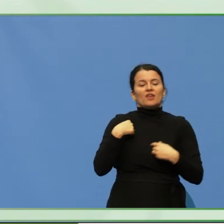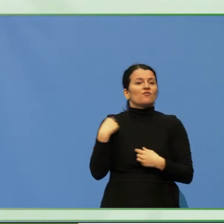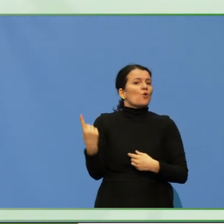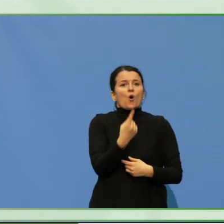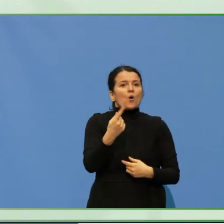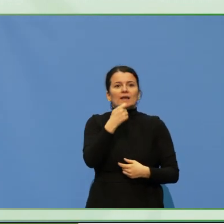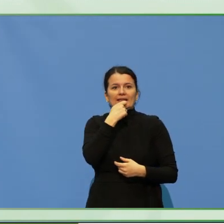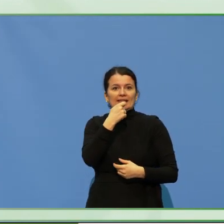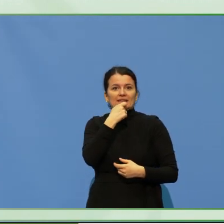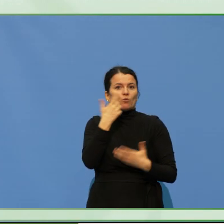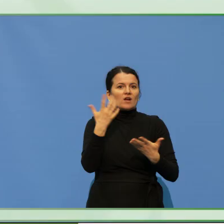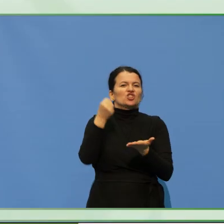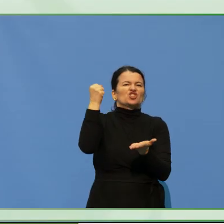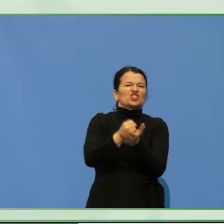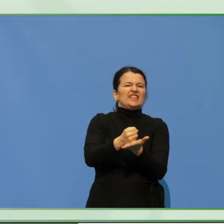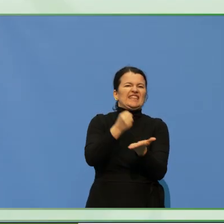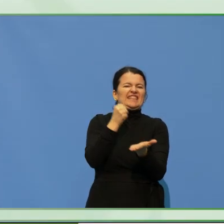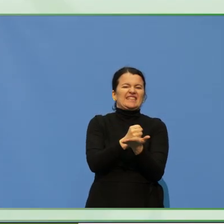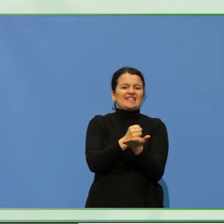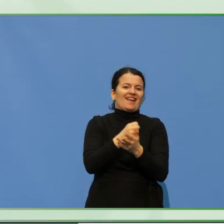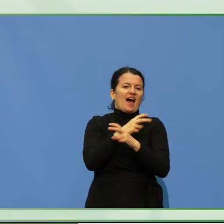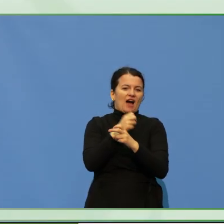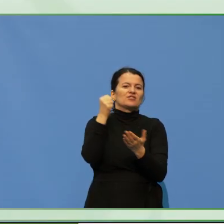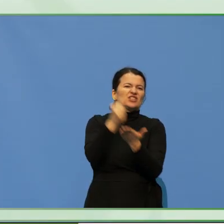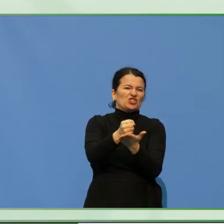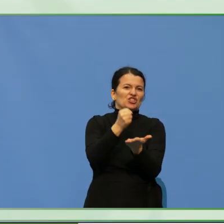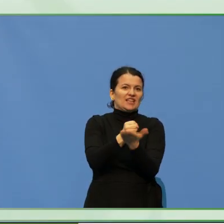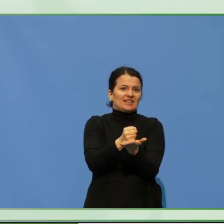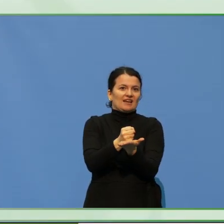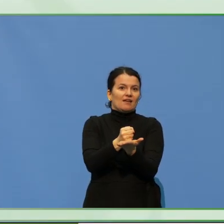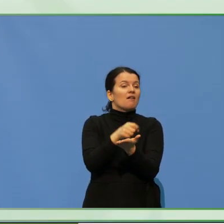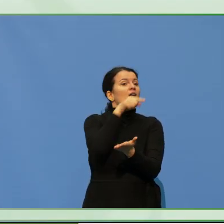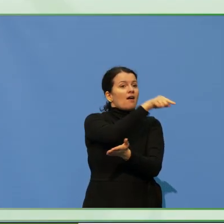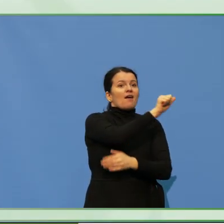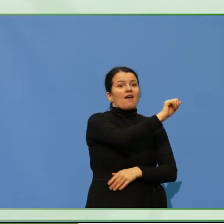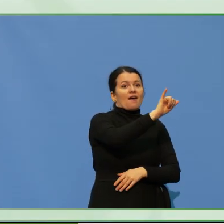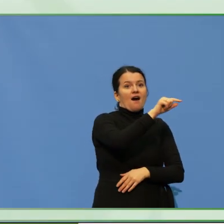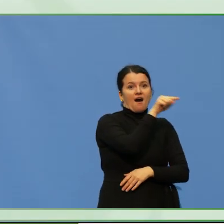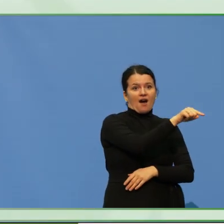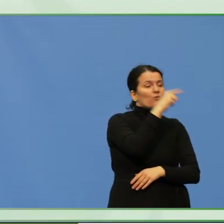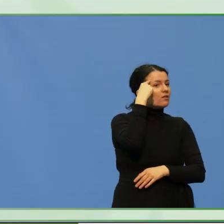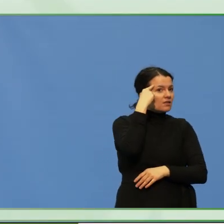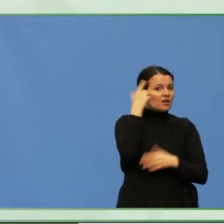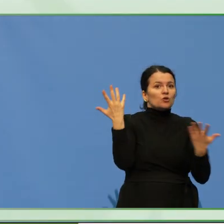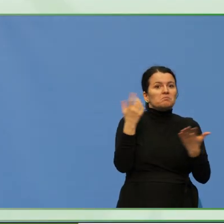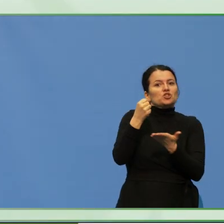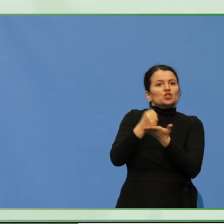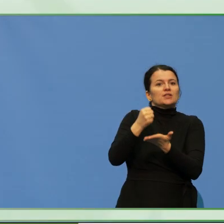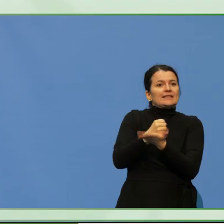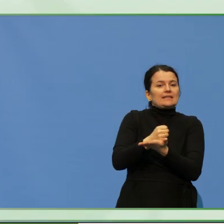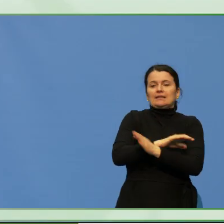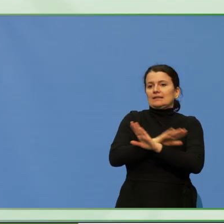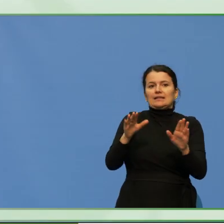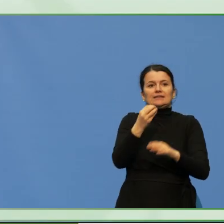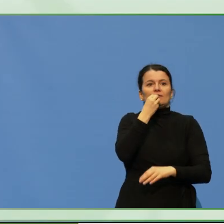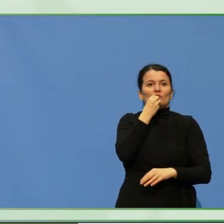ate fries and schnitzel. It was really good. The next day, you're going to predict fries and schnitzel. I'm really going deep on a metaphor here that's